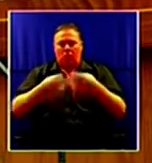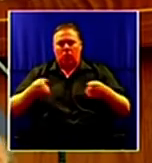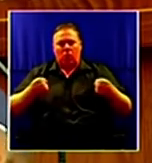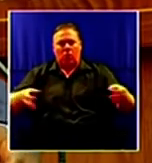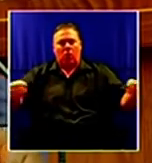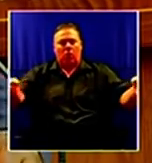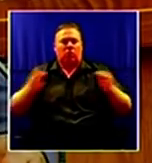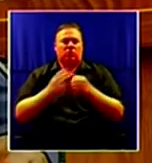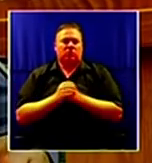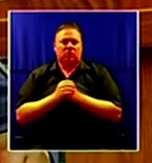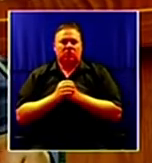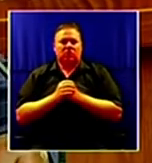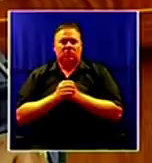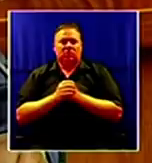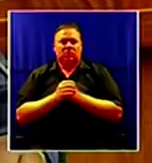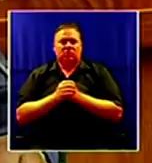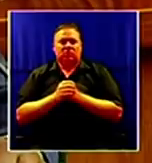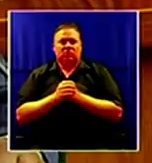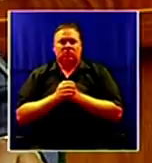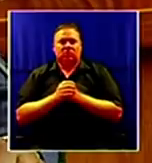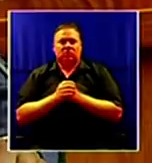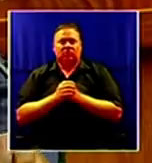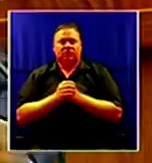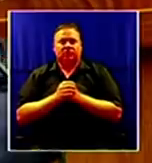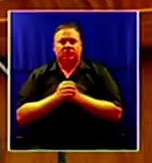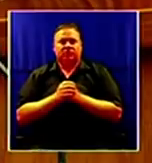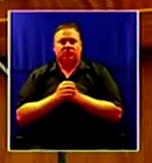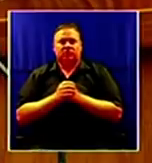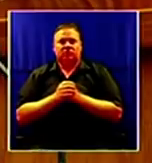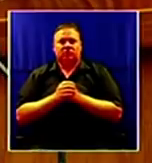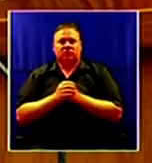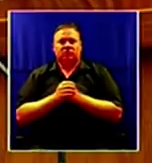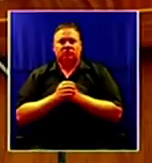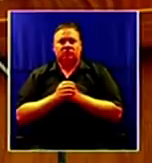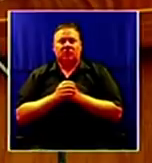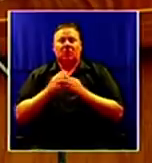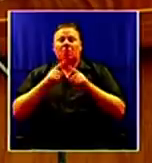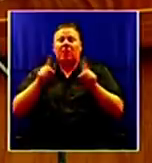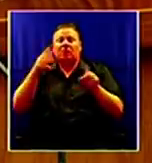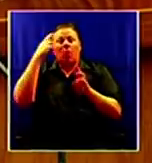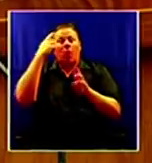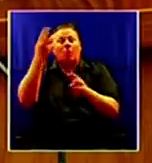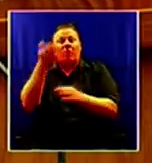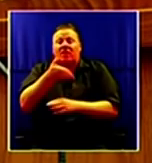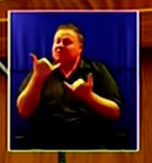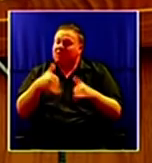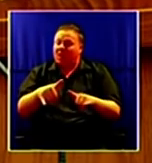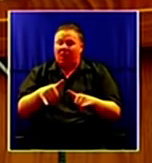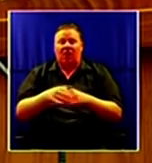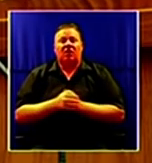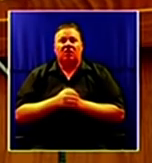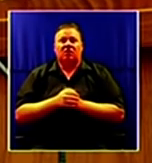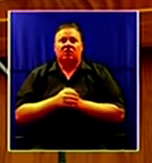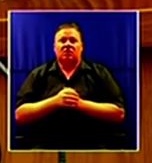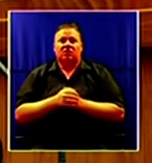All of this notwithstanding, Madam Speaker, we are not without hope. Our national